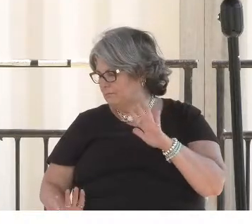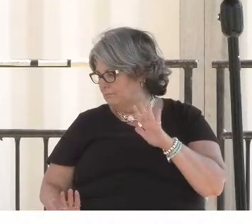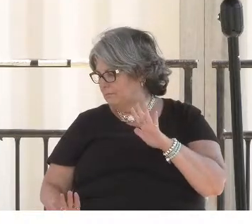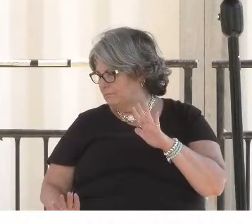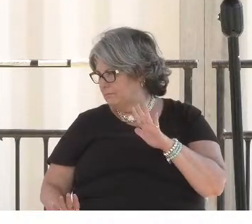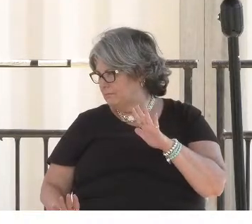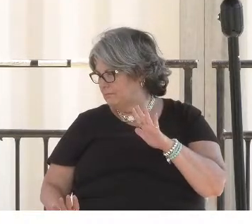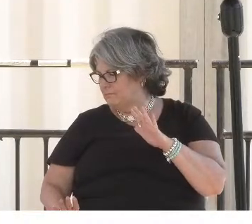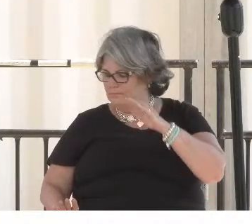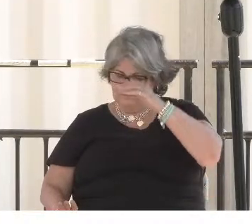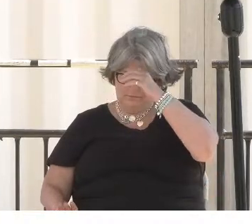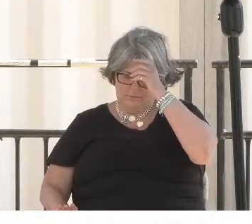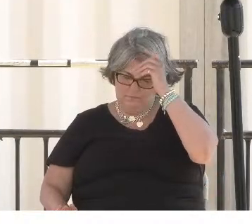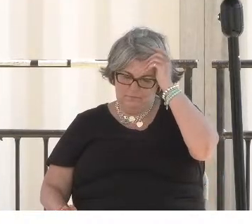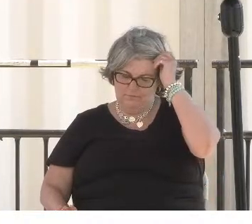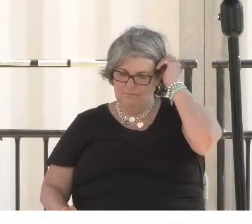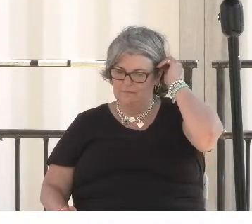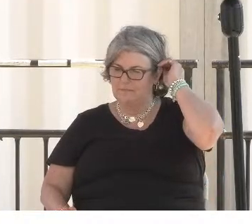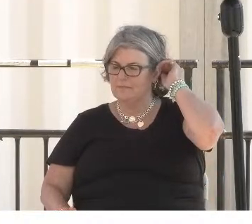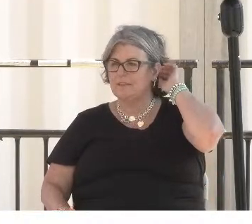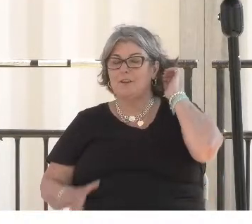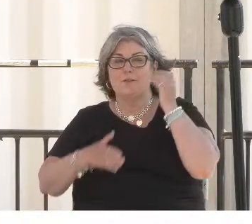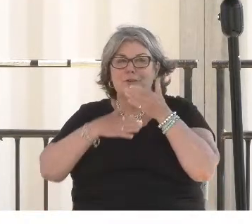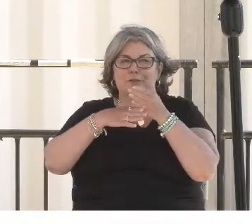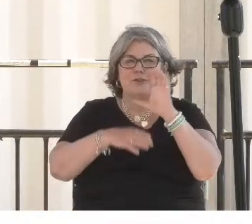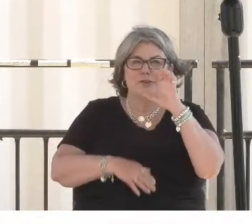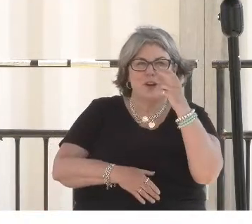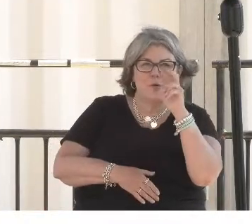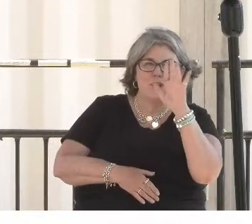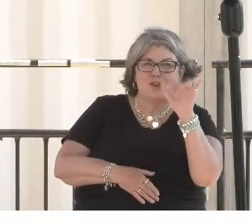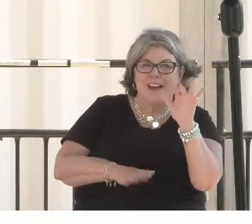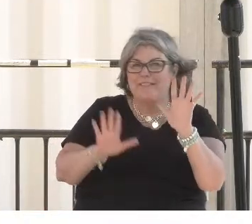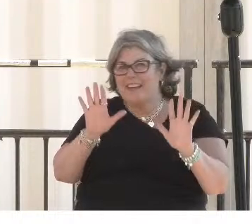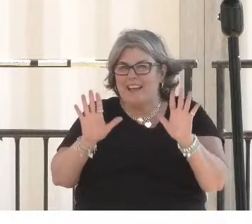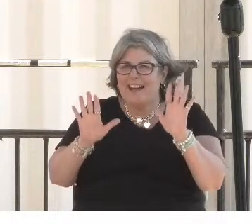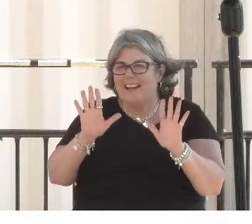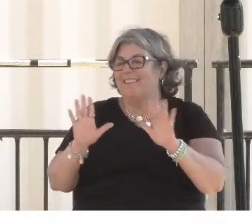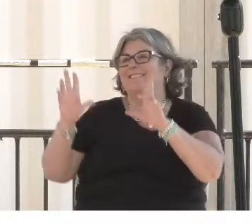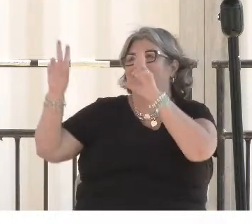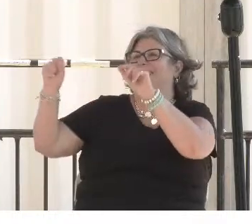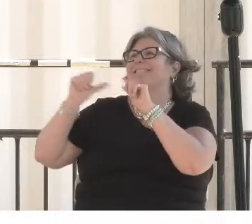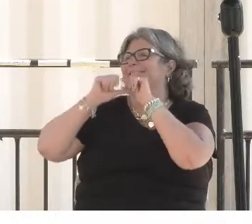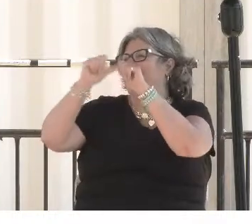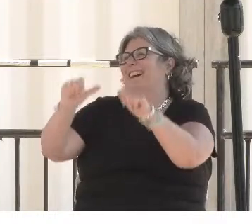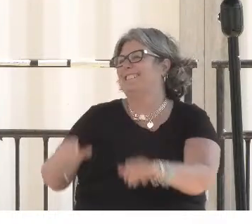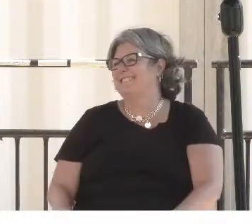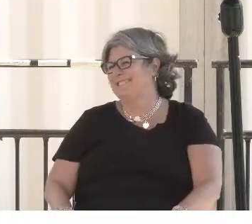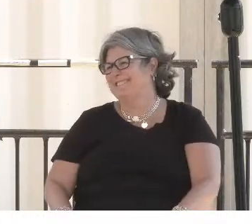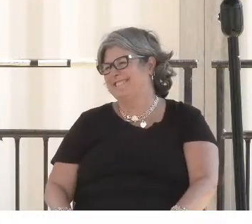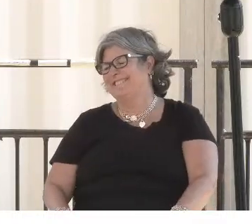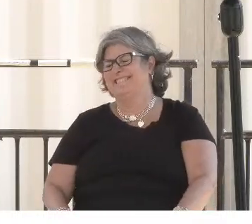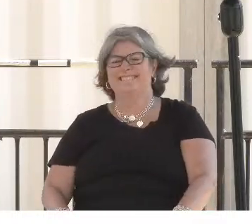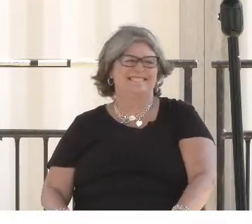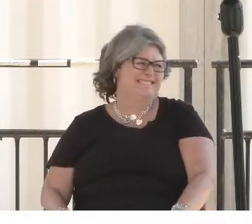huge breakthrough in technology, you'll share it with Chevrolet? Absolutely not.